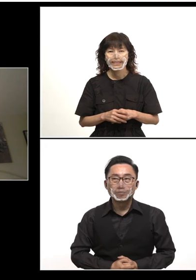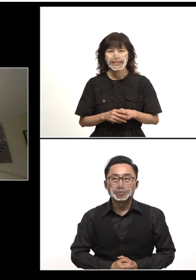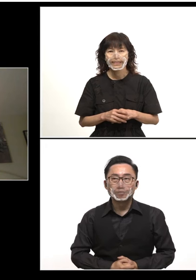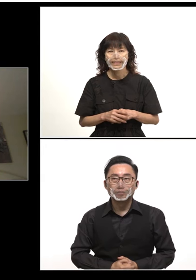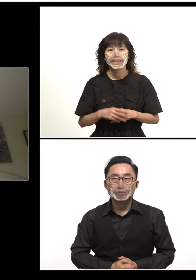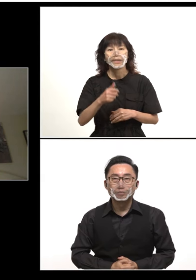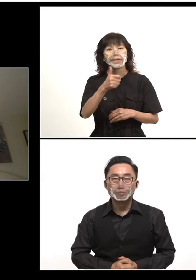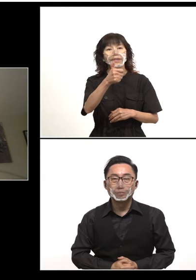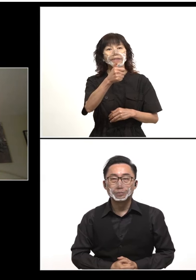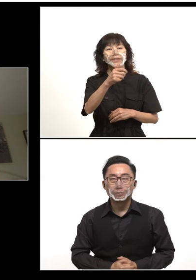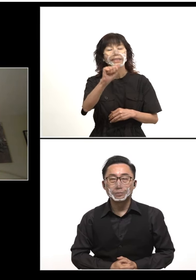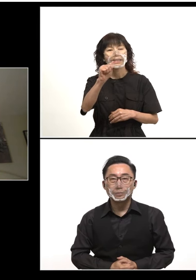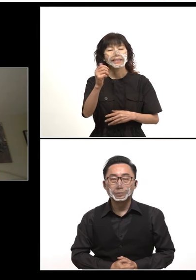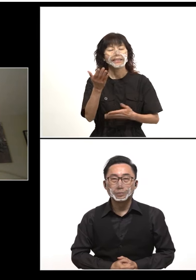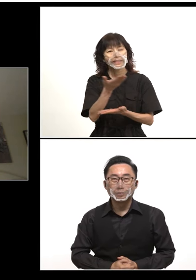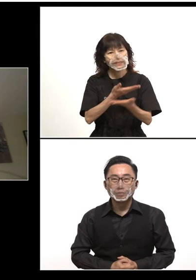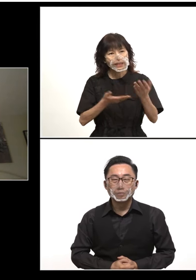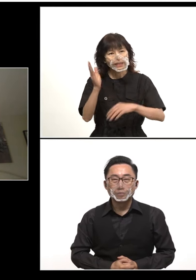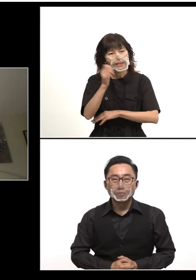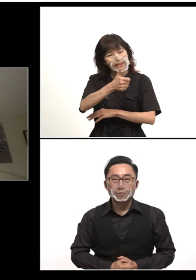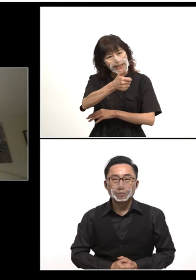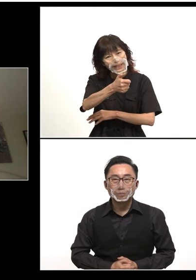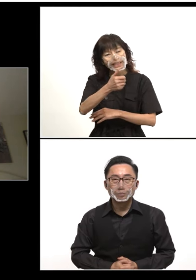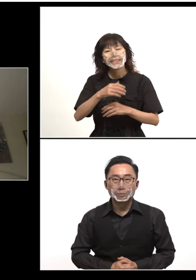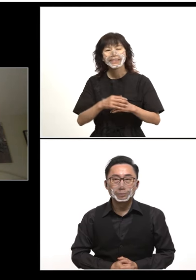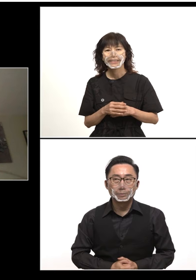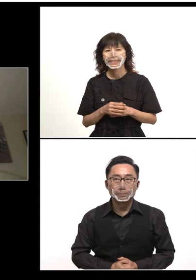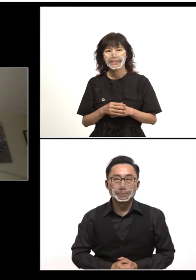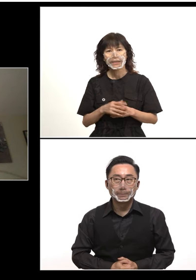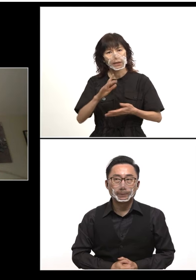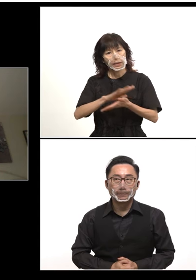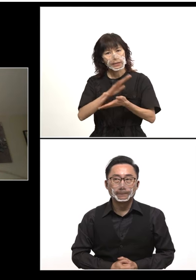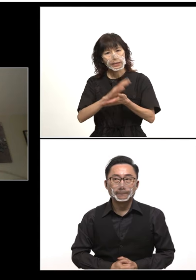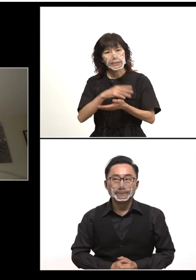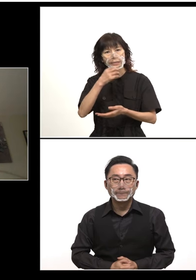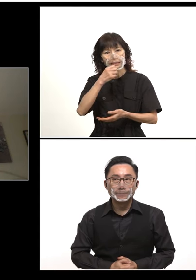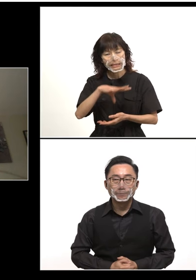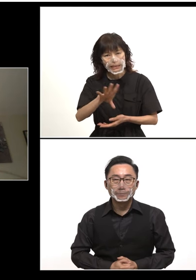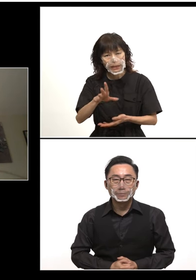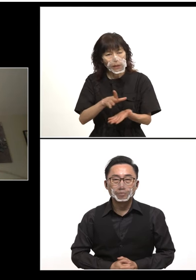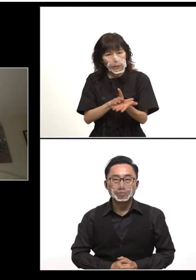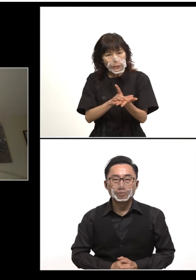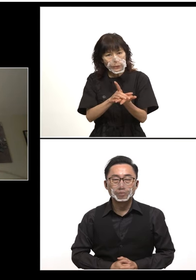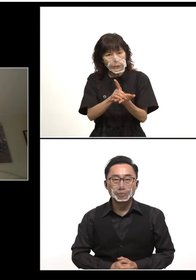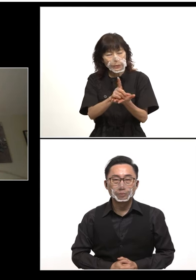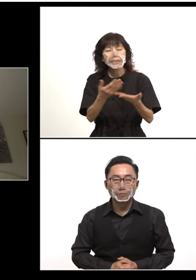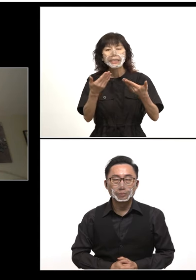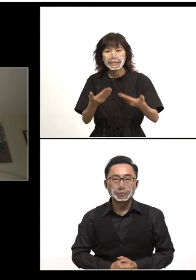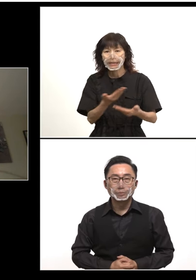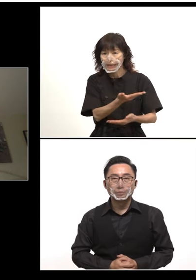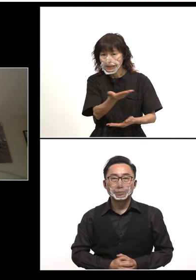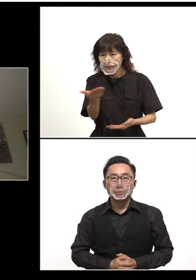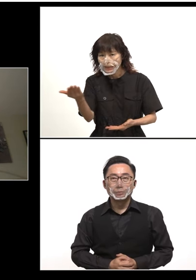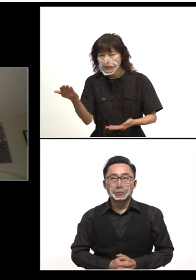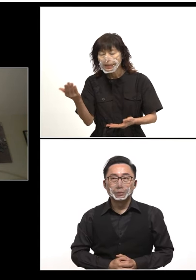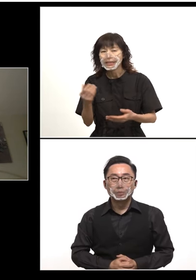Thank you, Anthony, for sharing your experience and expertise. We will now open the floor for questions. Please feel free to share your questions or comment on the